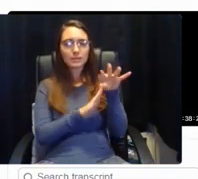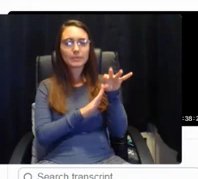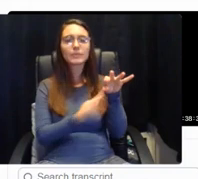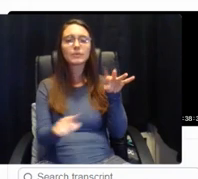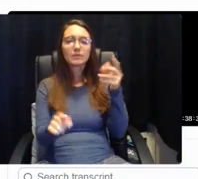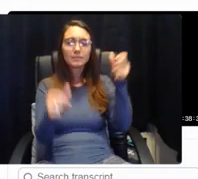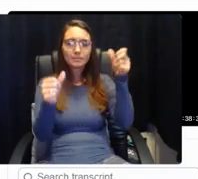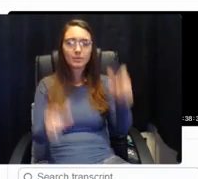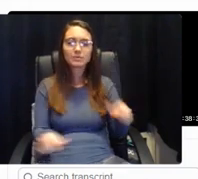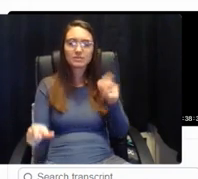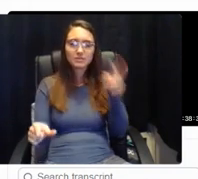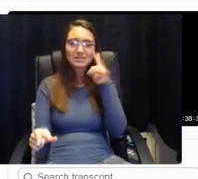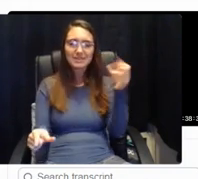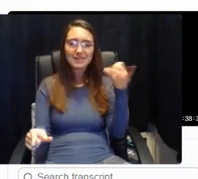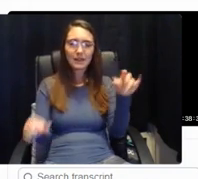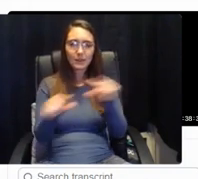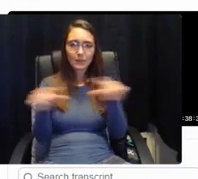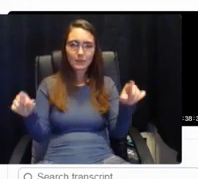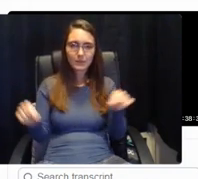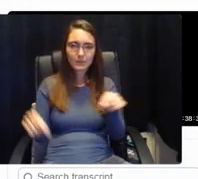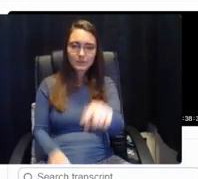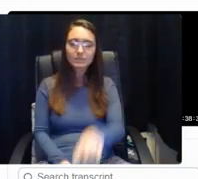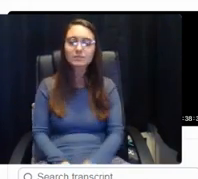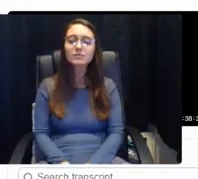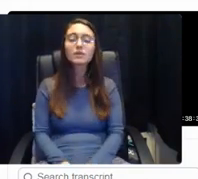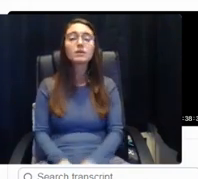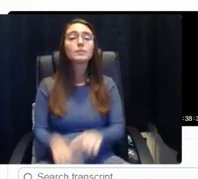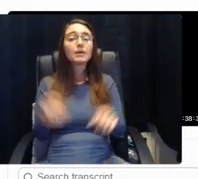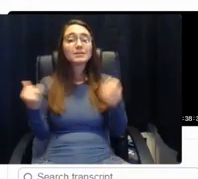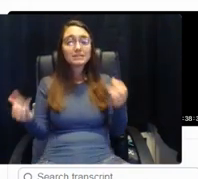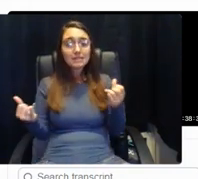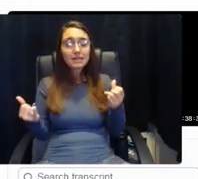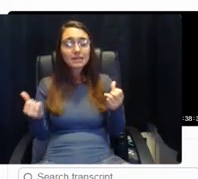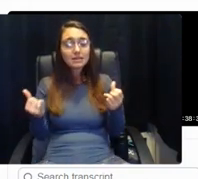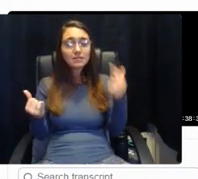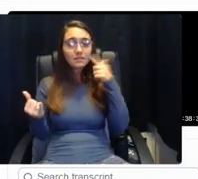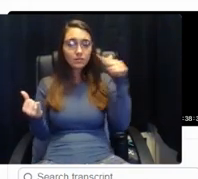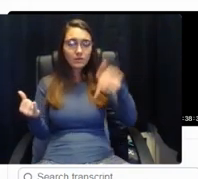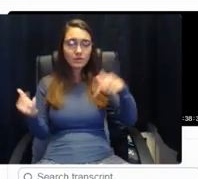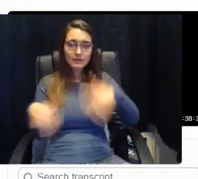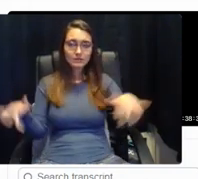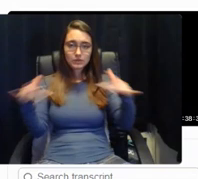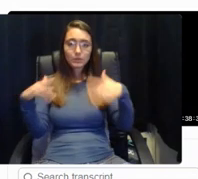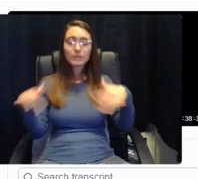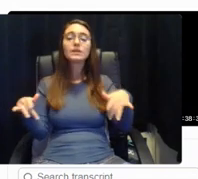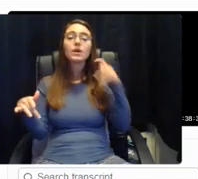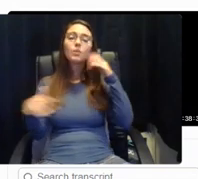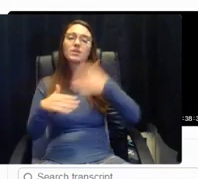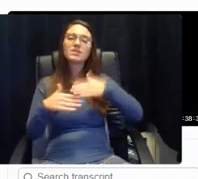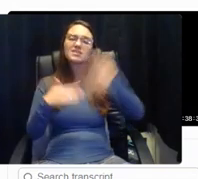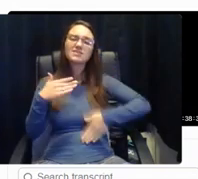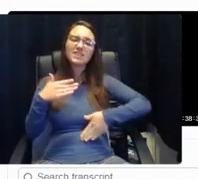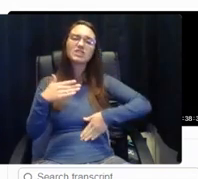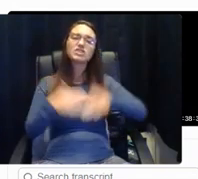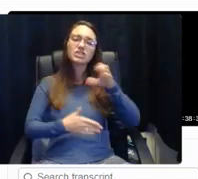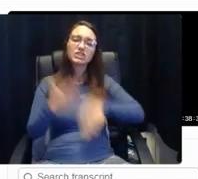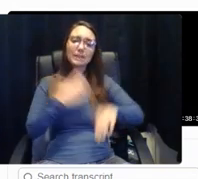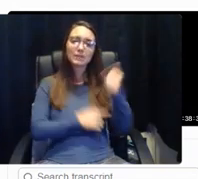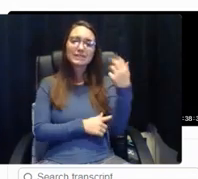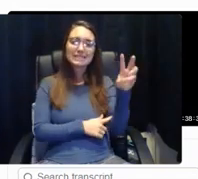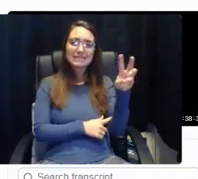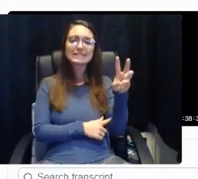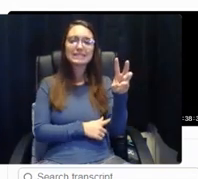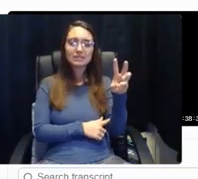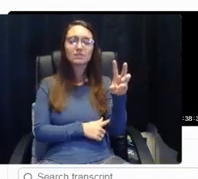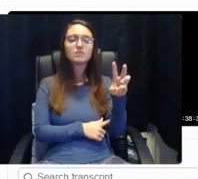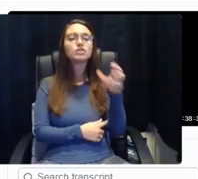the highlight in the yellow. What we'd like to do today in this recording is finish the remaining of chapter 16, and that